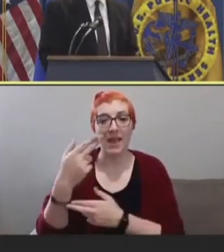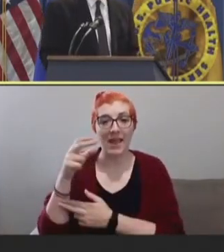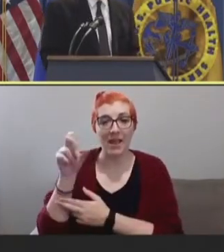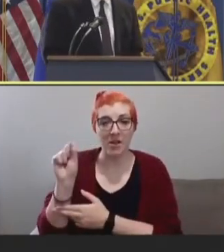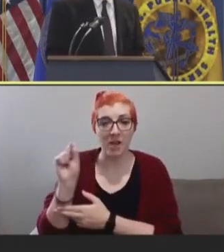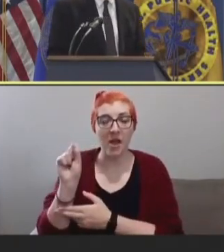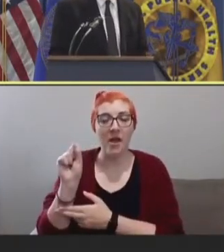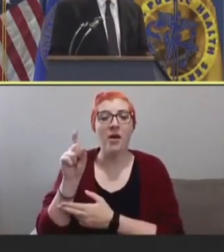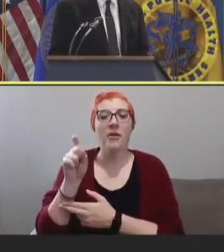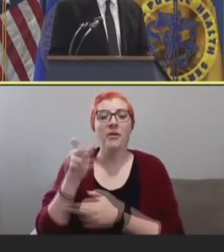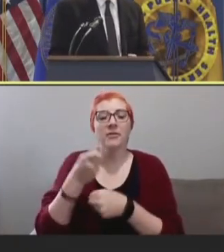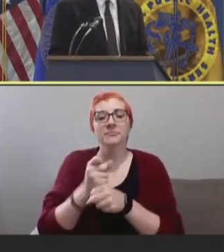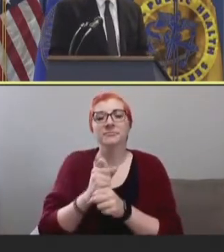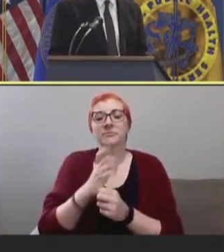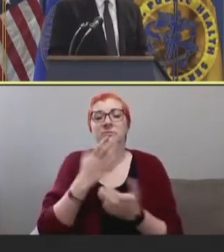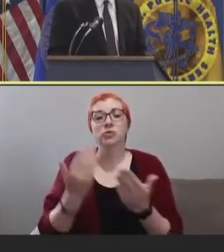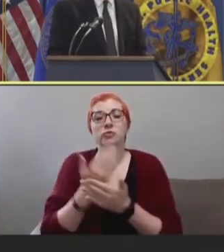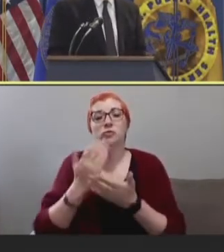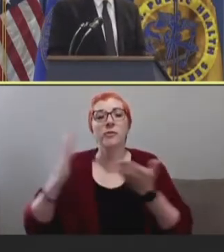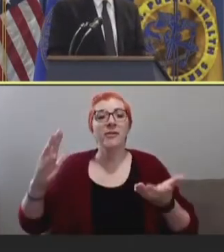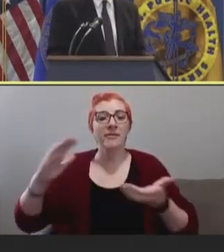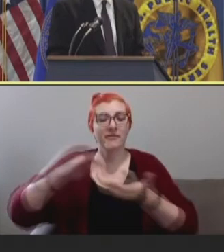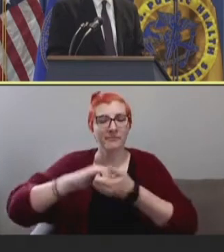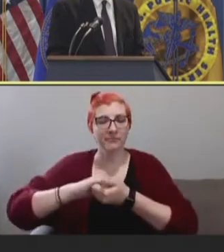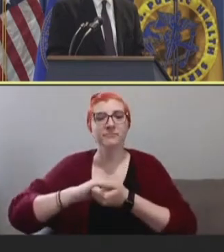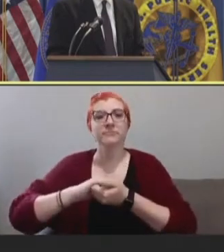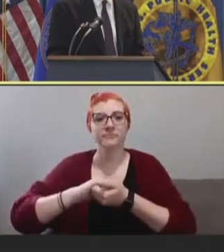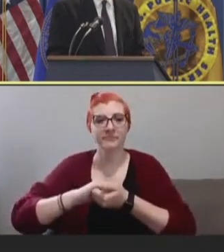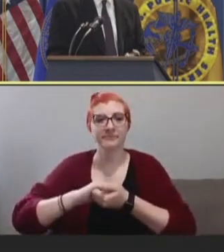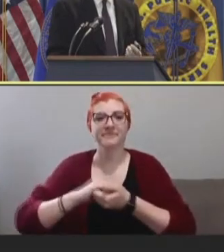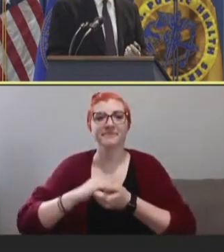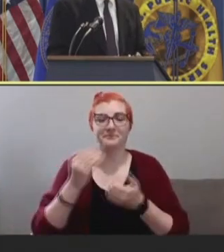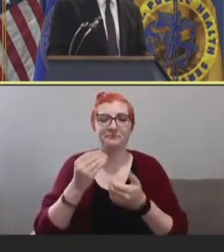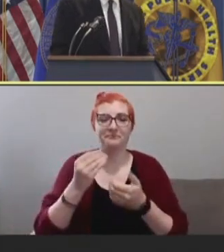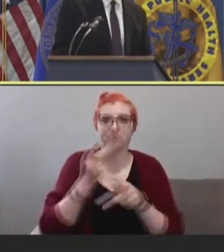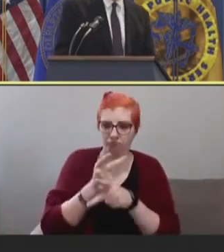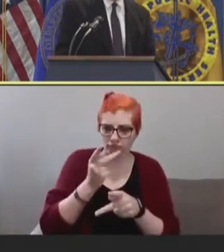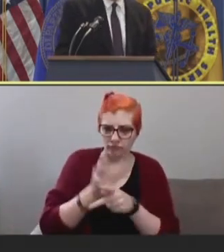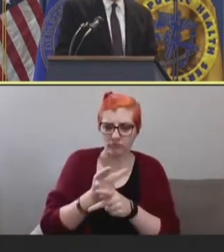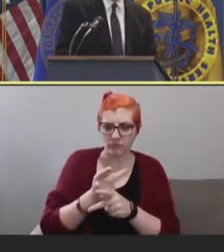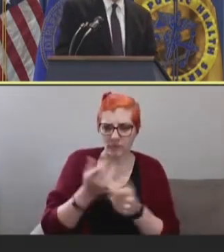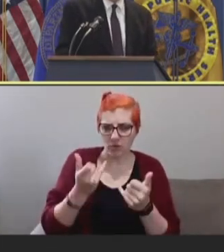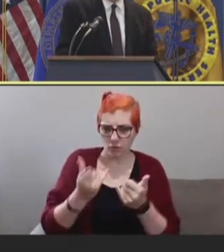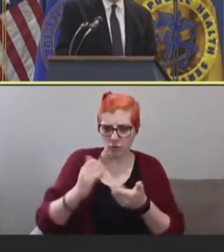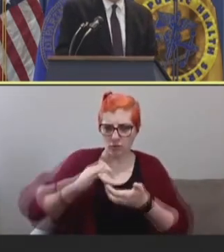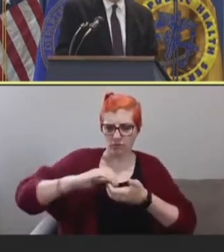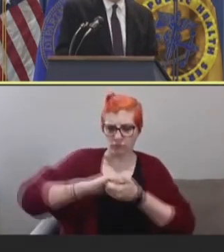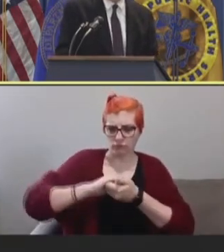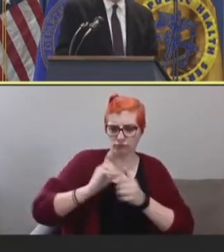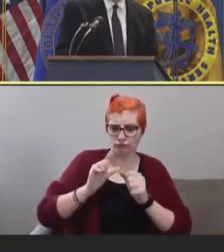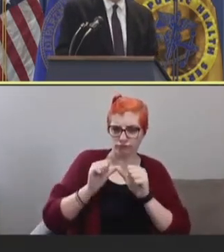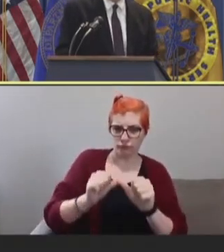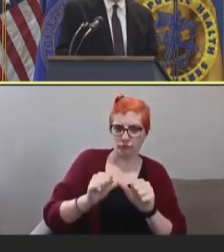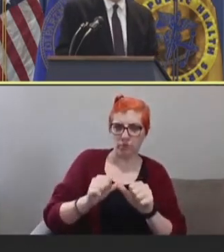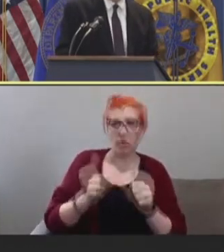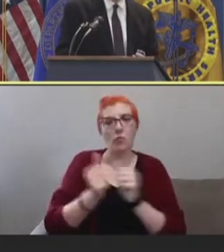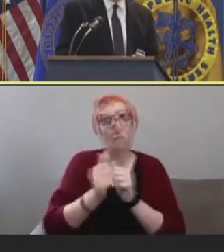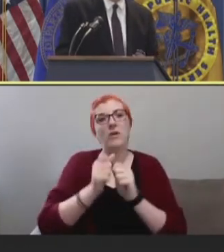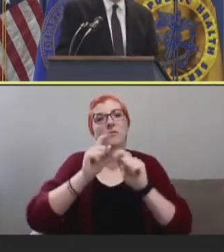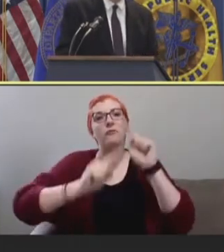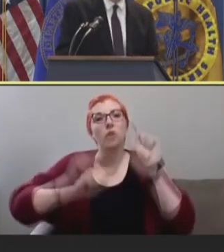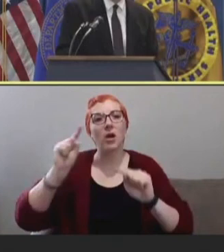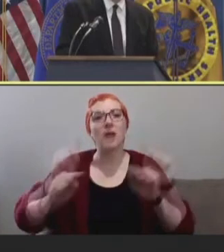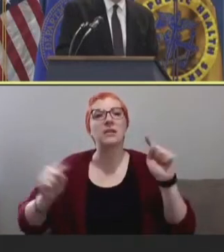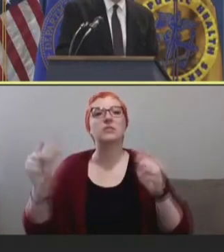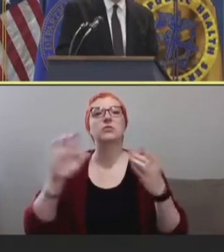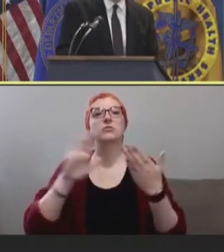create new collaborations and nurture existing partnerships with a variety of community organizations and the like to bring